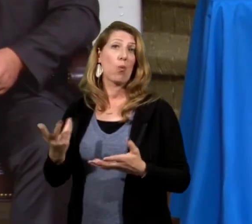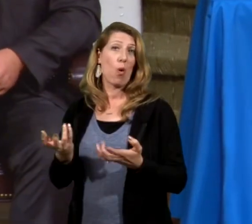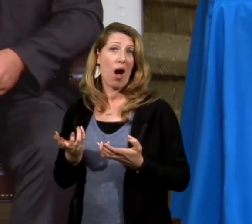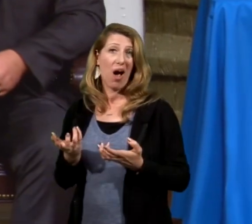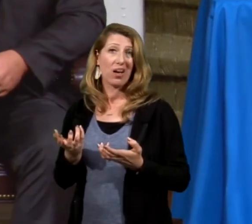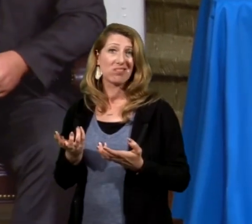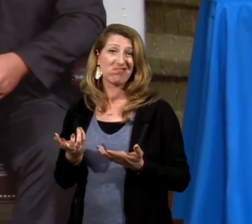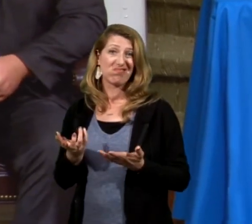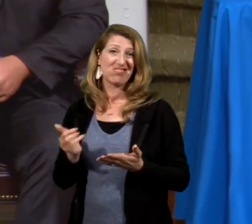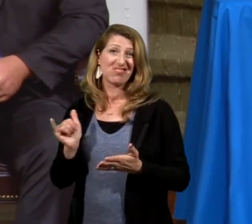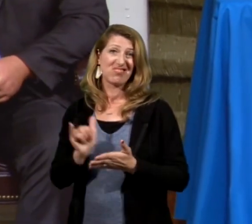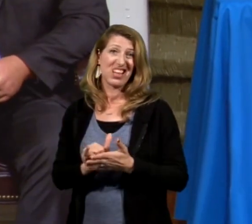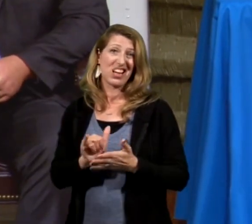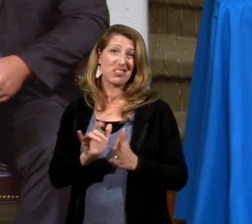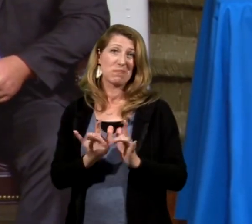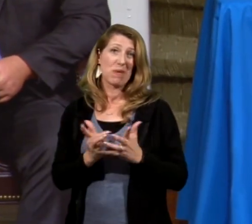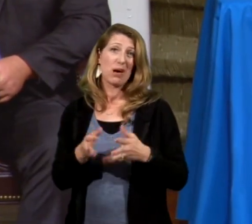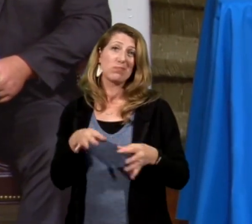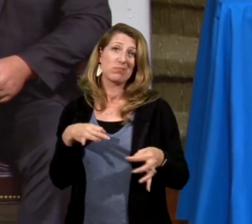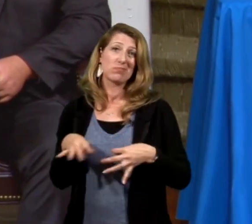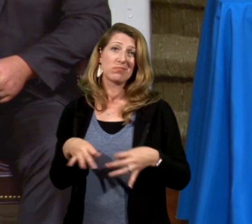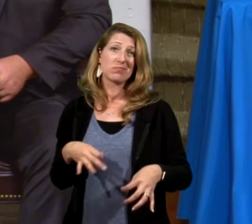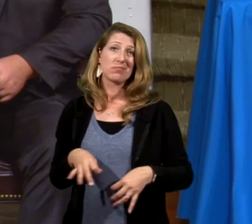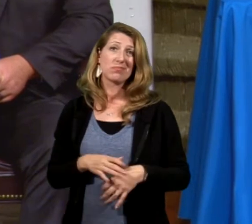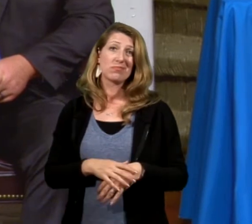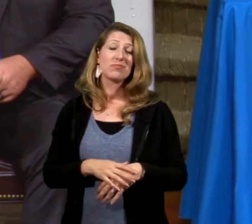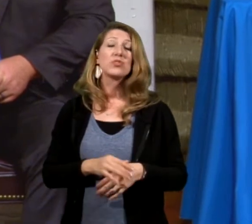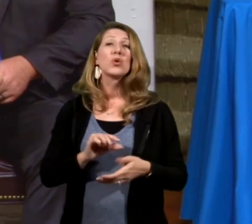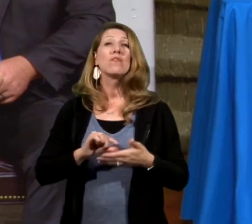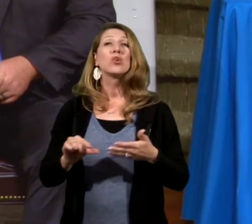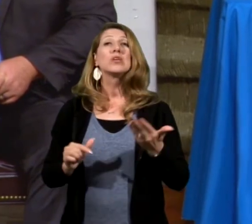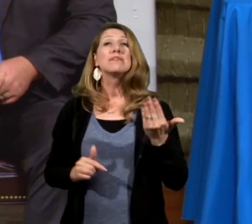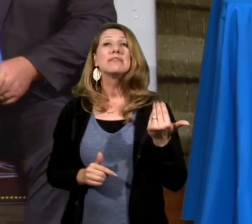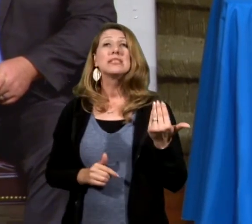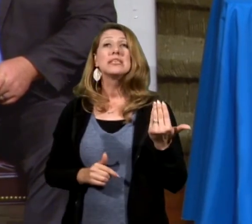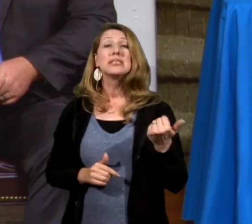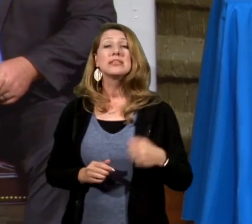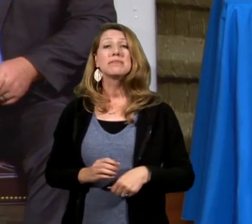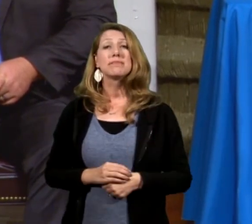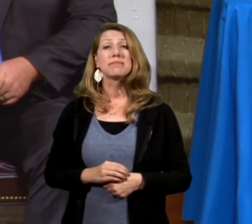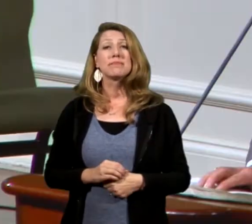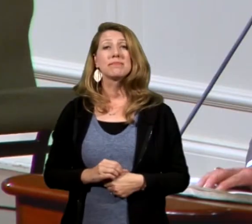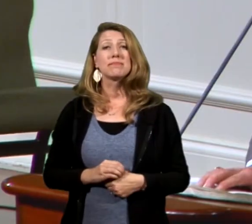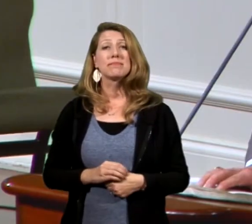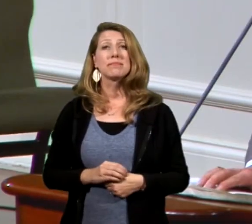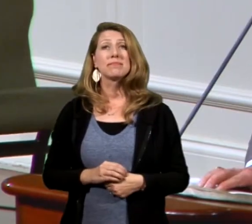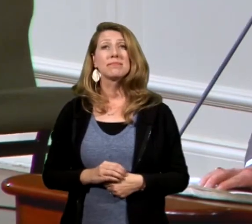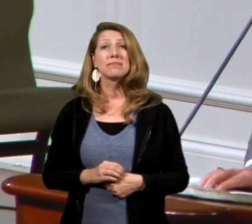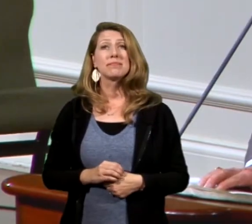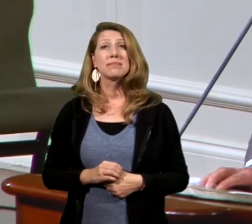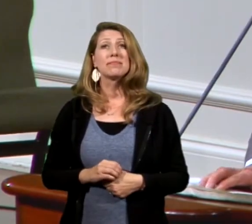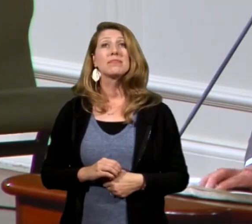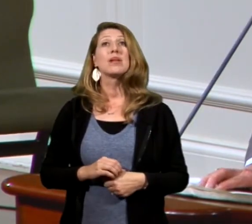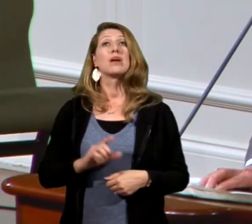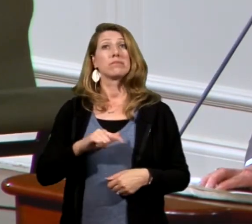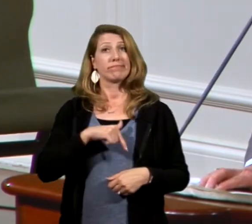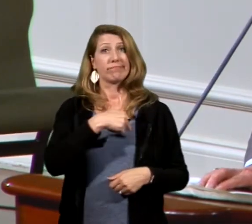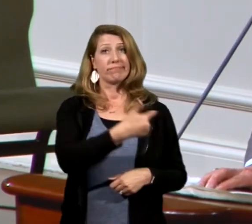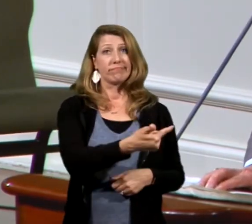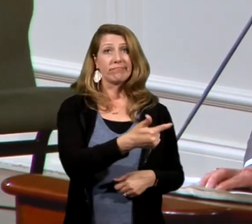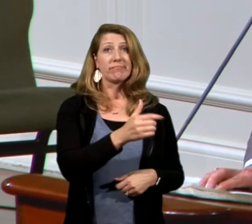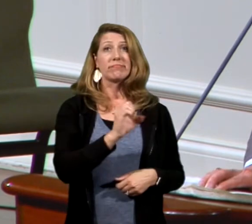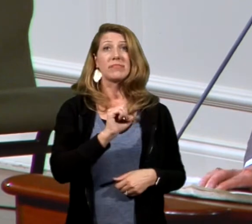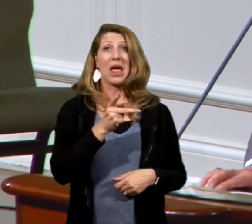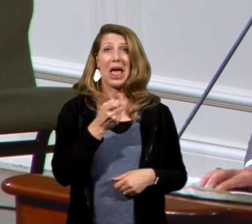So that's kind of what the Bible tells us. But I want you to notice here in verse number 15. Now, when the turn of Esther, the daughter